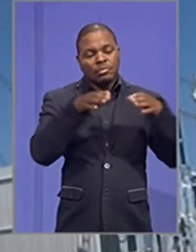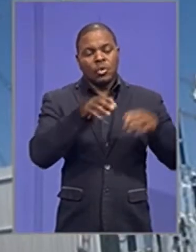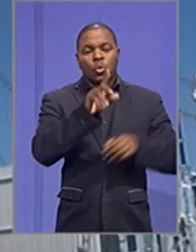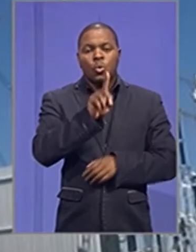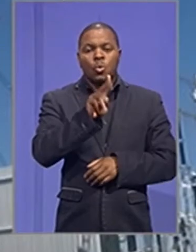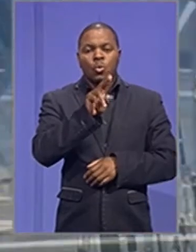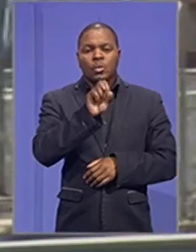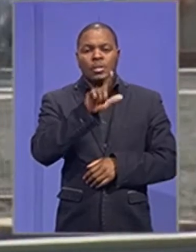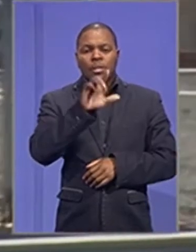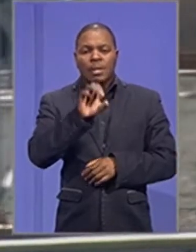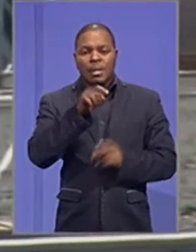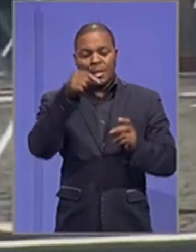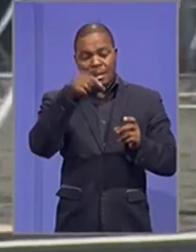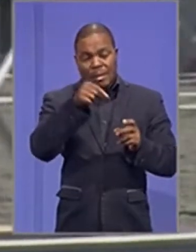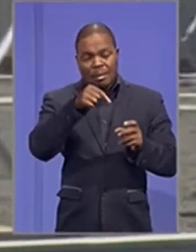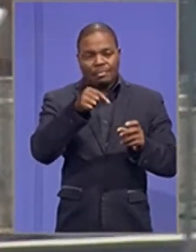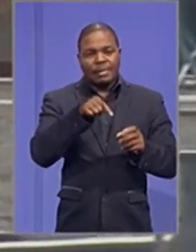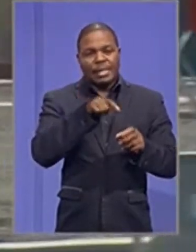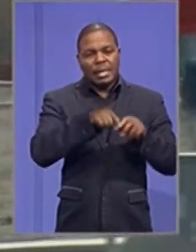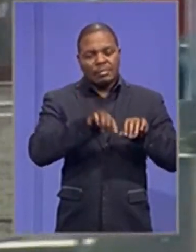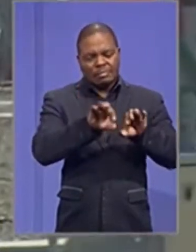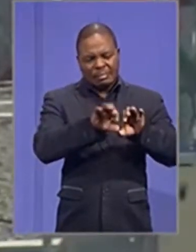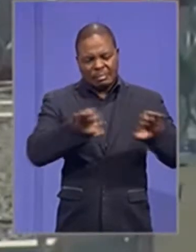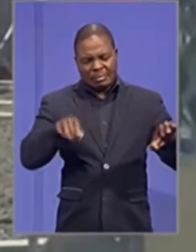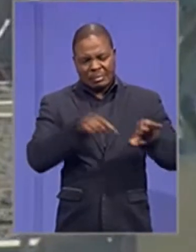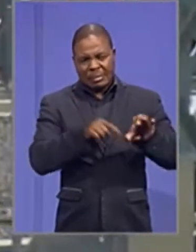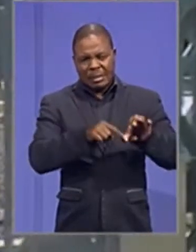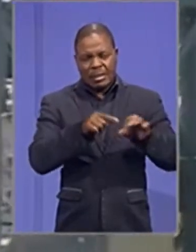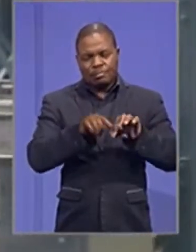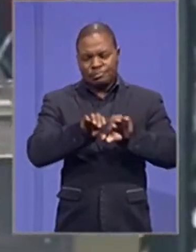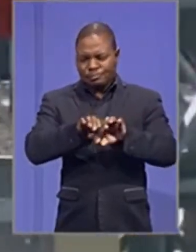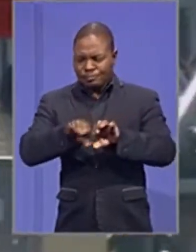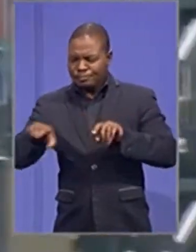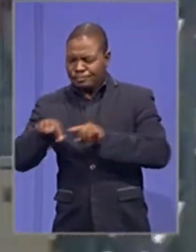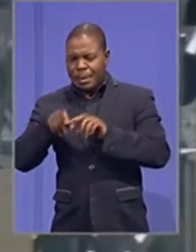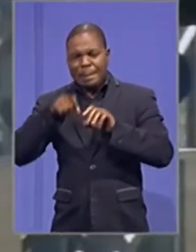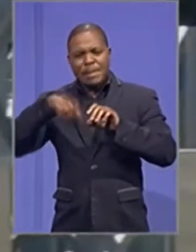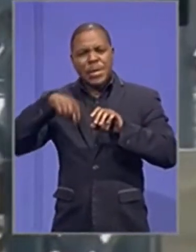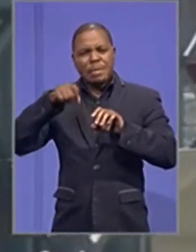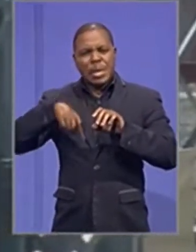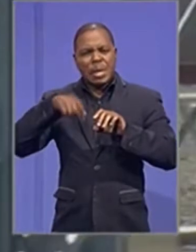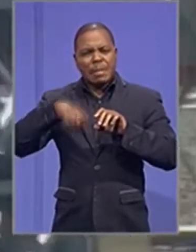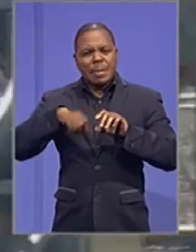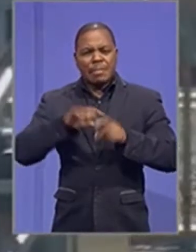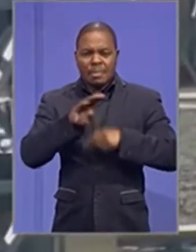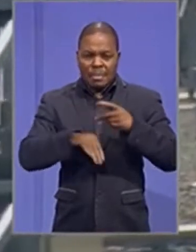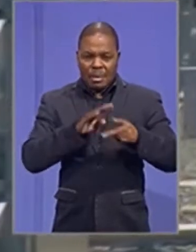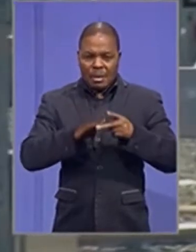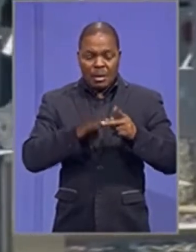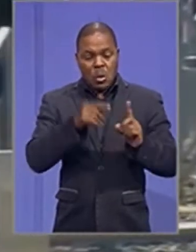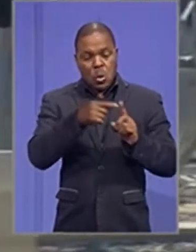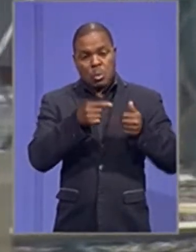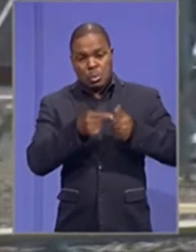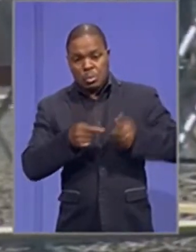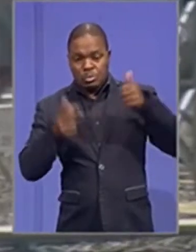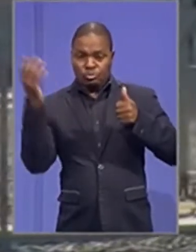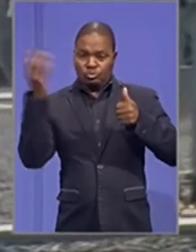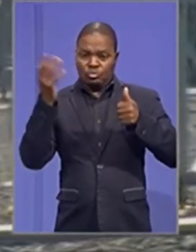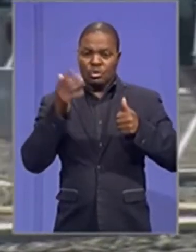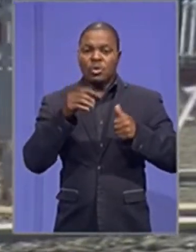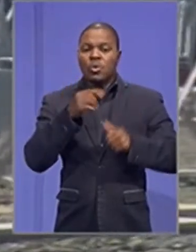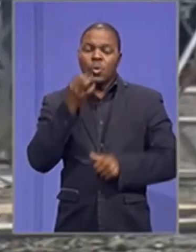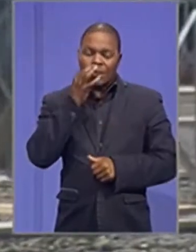Kusile ho tlalehilwe ha e nngwe ya dithapo tse hoketseng boilara e dutla, mme ho latela puo ya direita, tlaleho eo